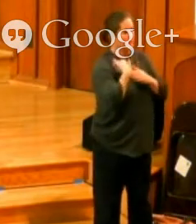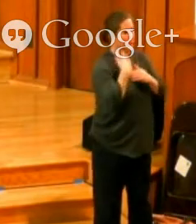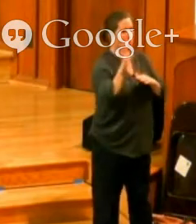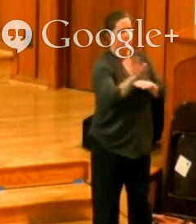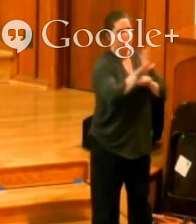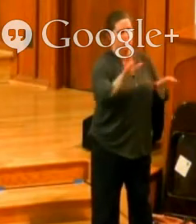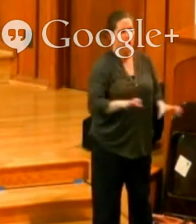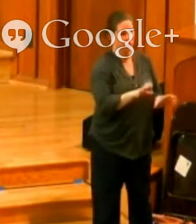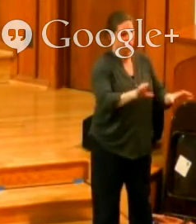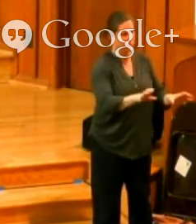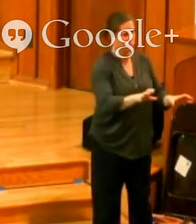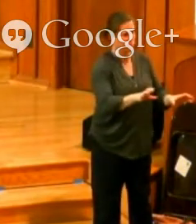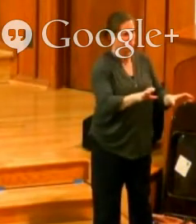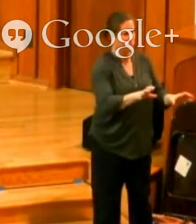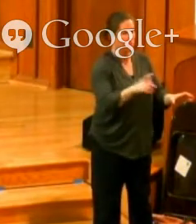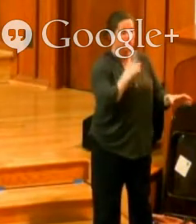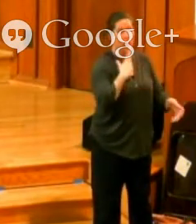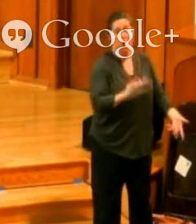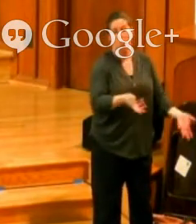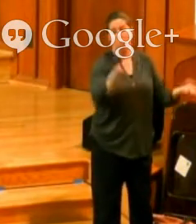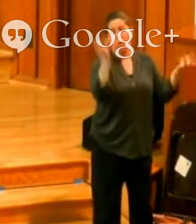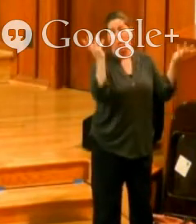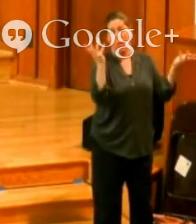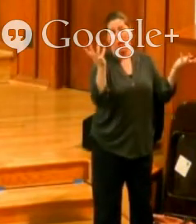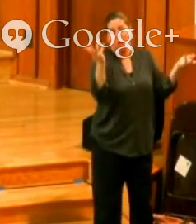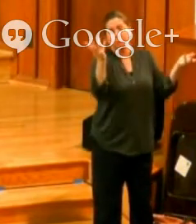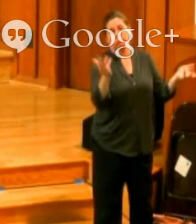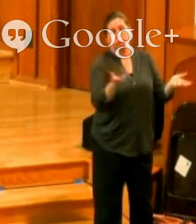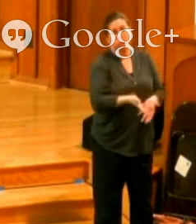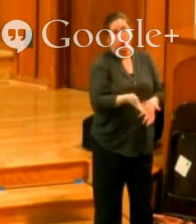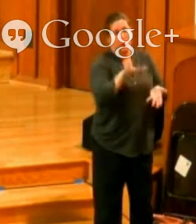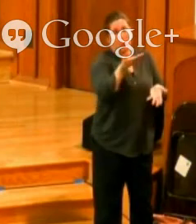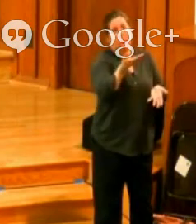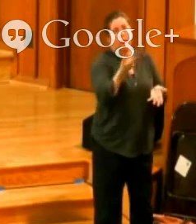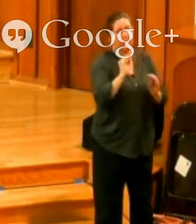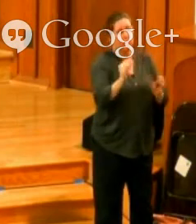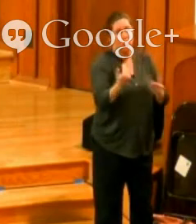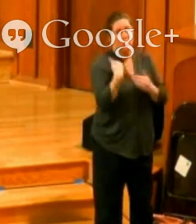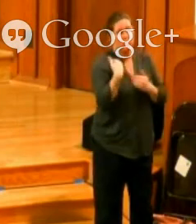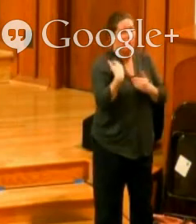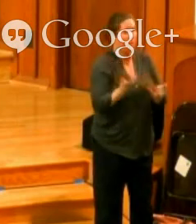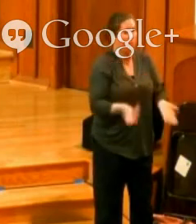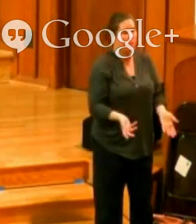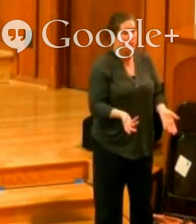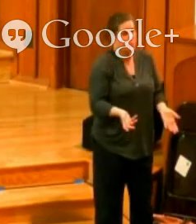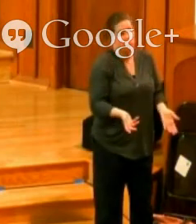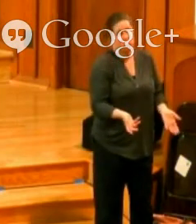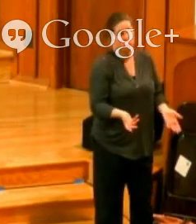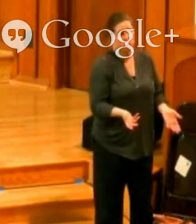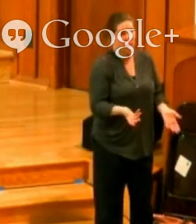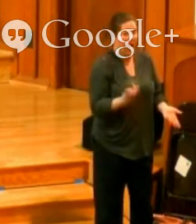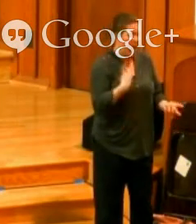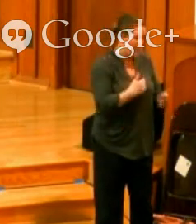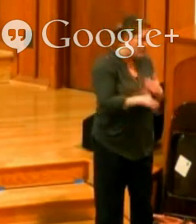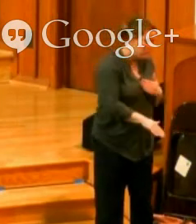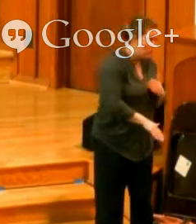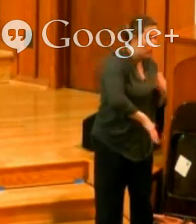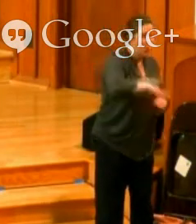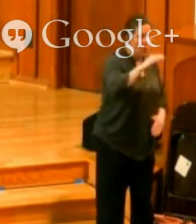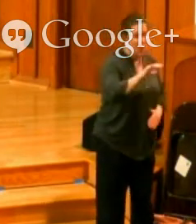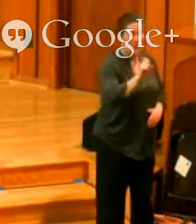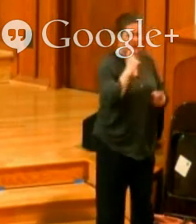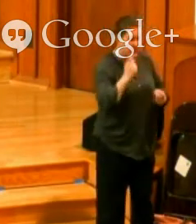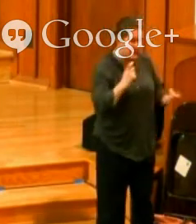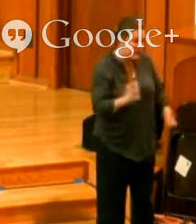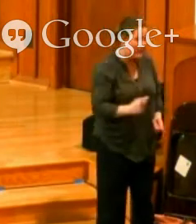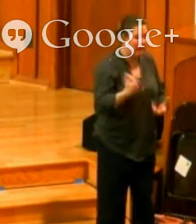And if I say, well, I have no responsibility because, you know, I've been bred into sin and it's hereditary and